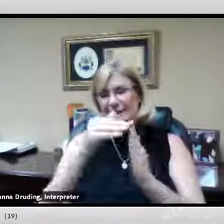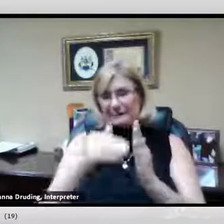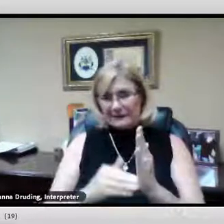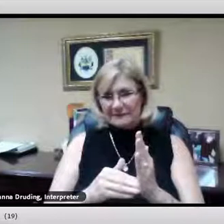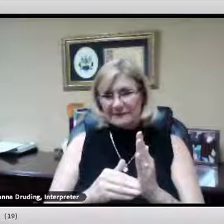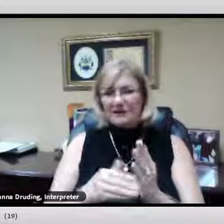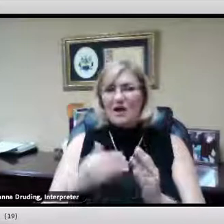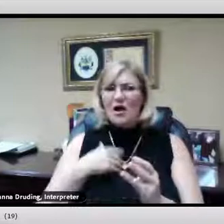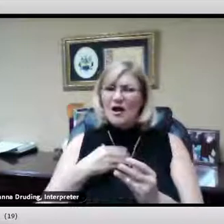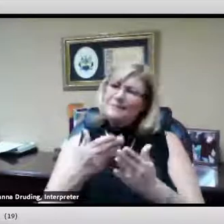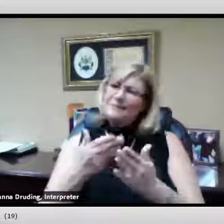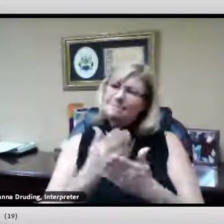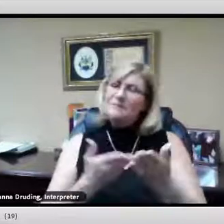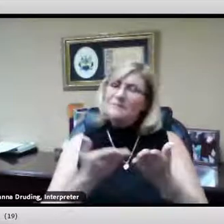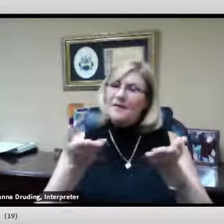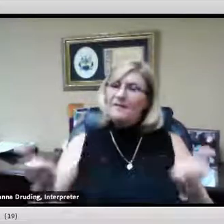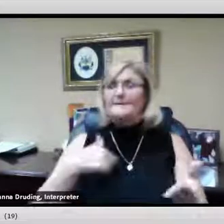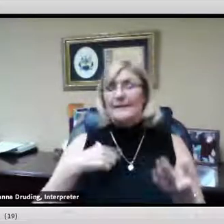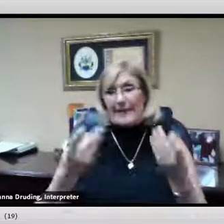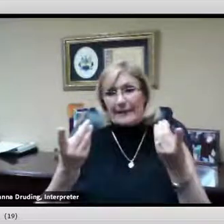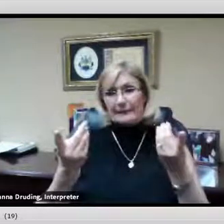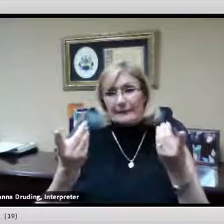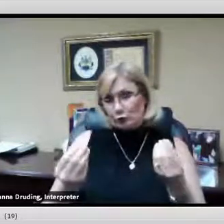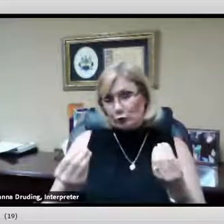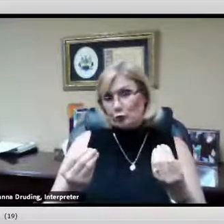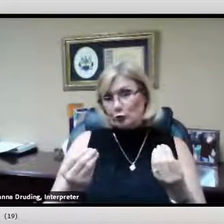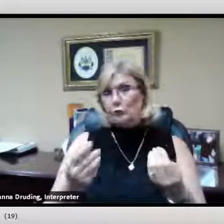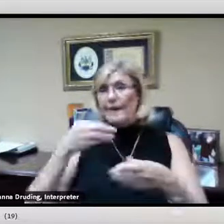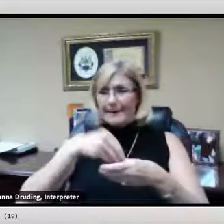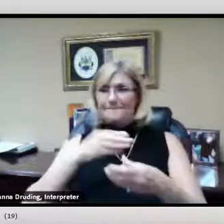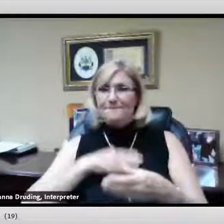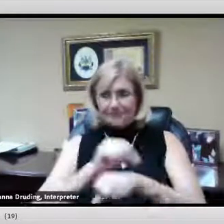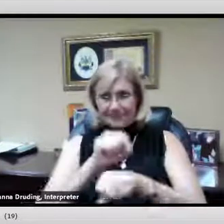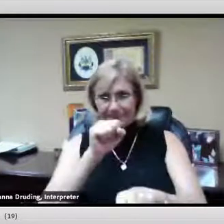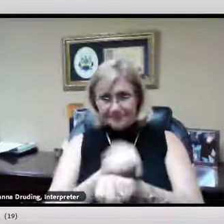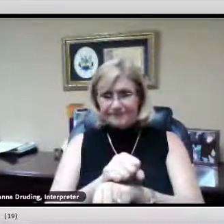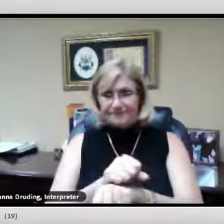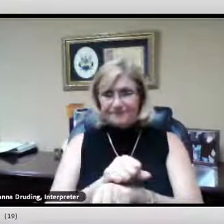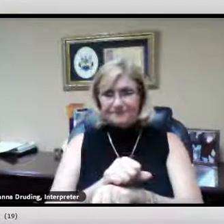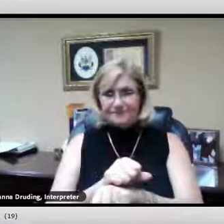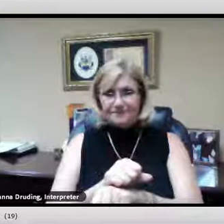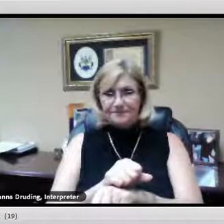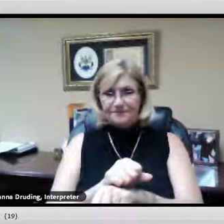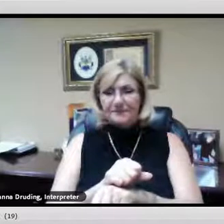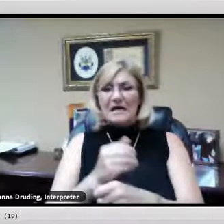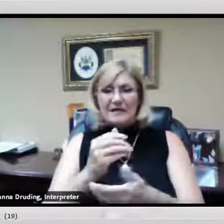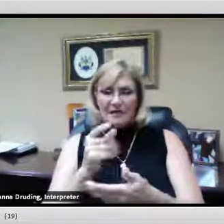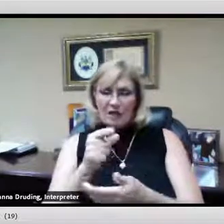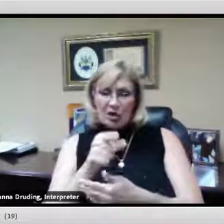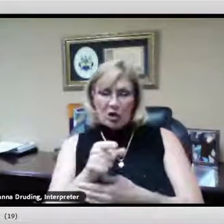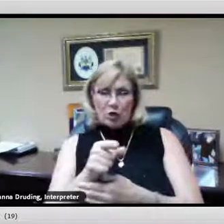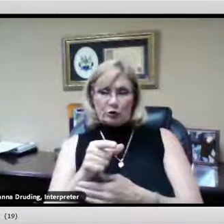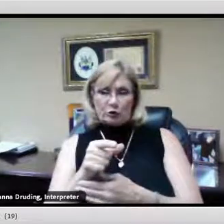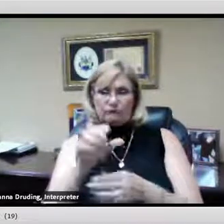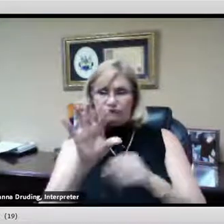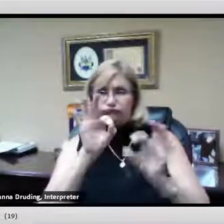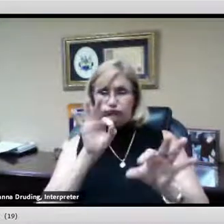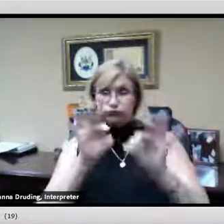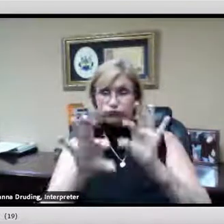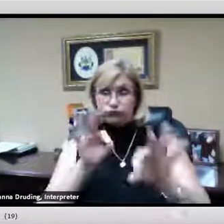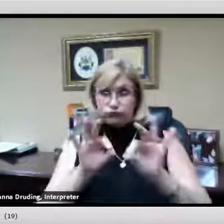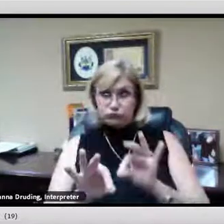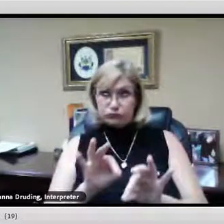in some capacity, do in my current position. So just the things that I pulled out from this list